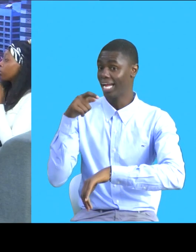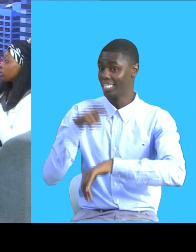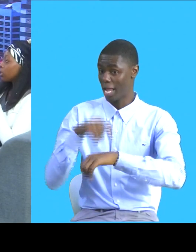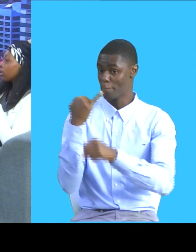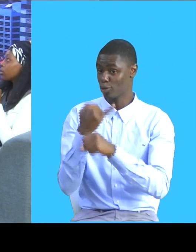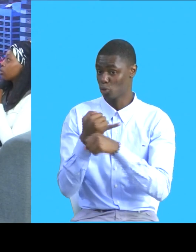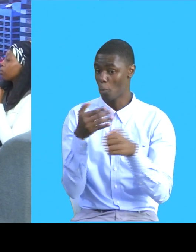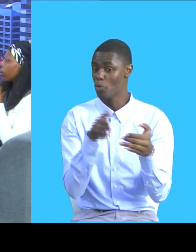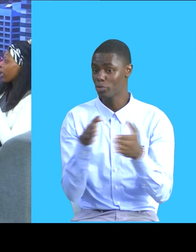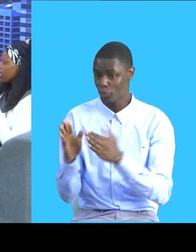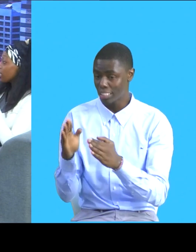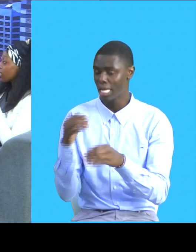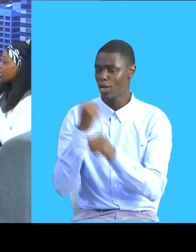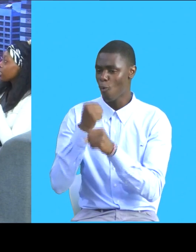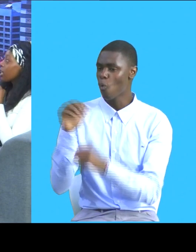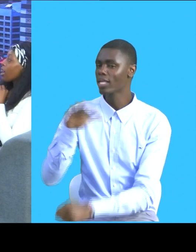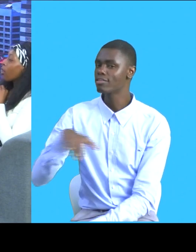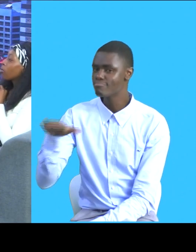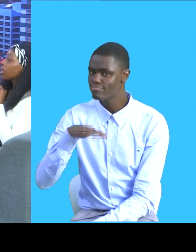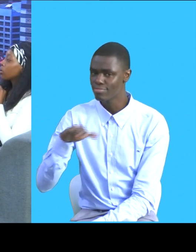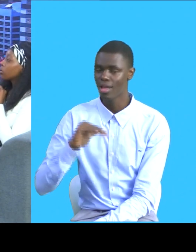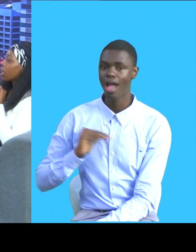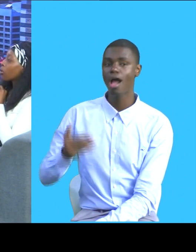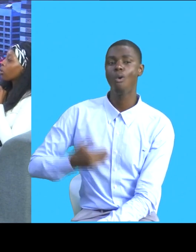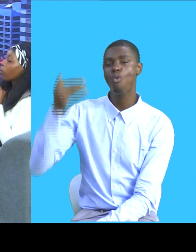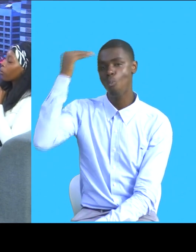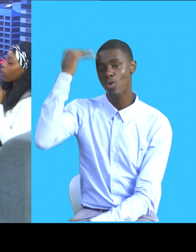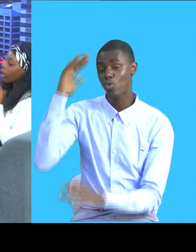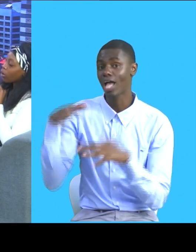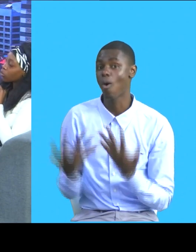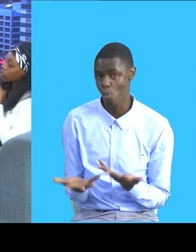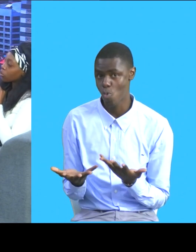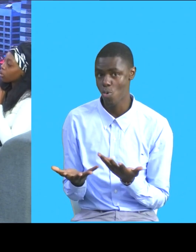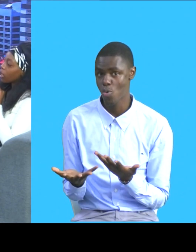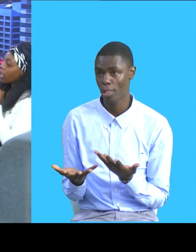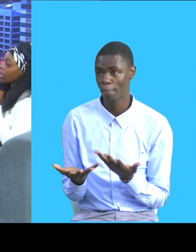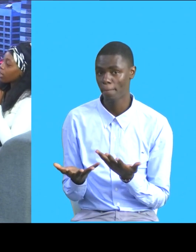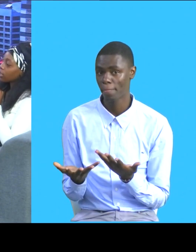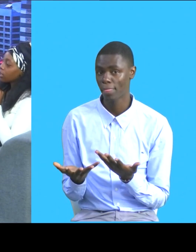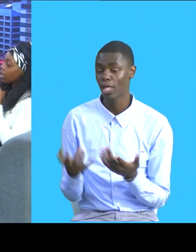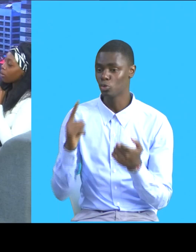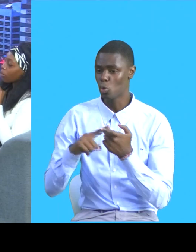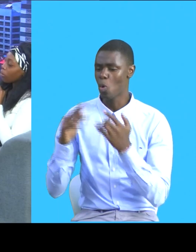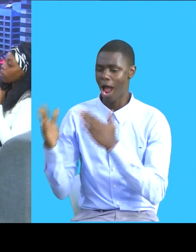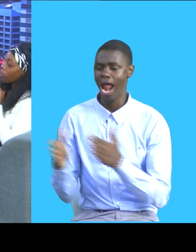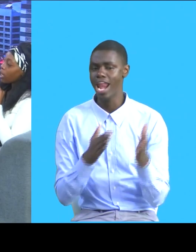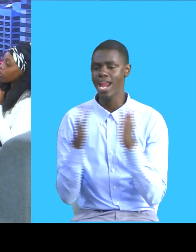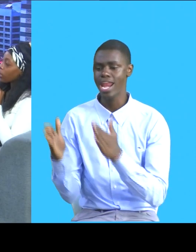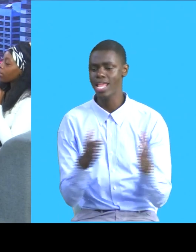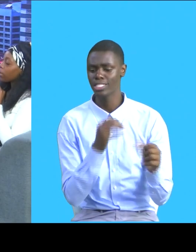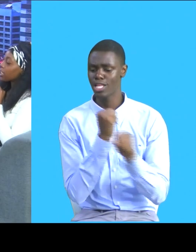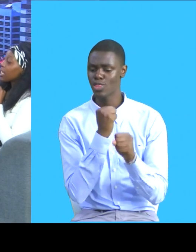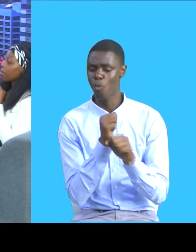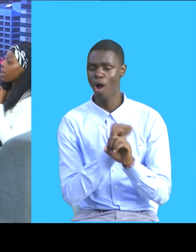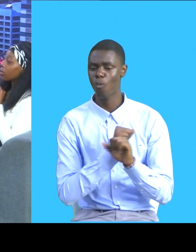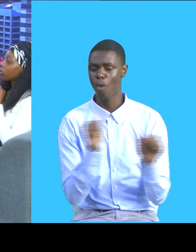job working areas, a woman knows how to arrange the work well,